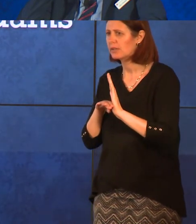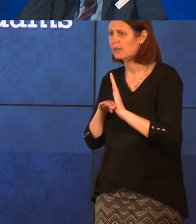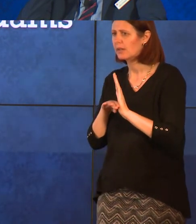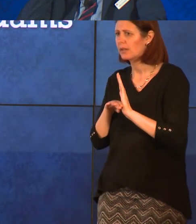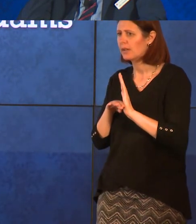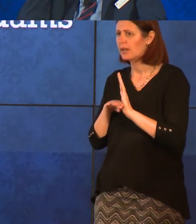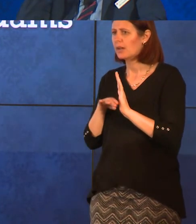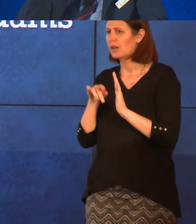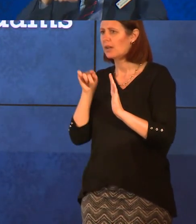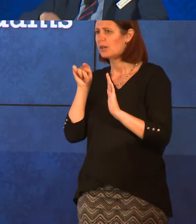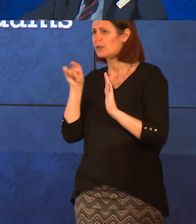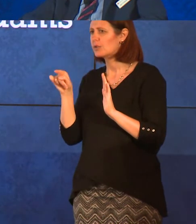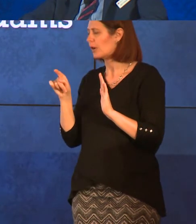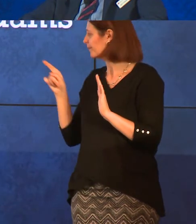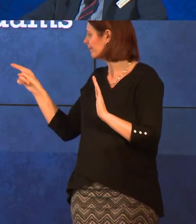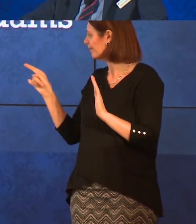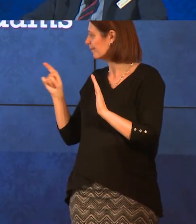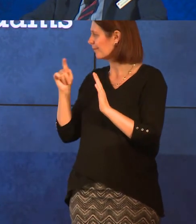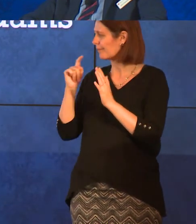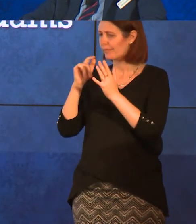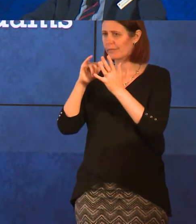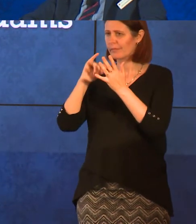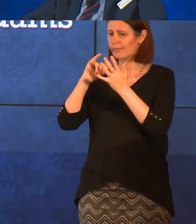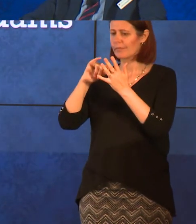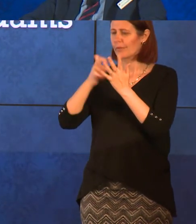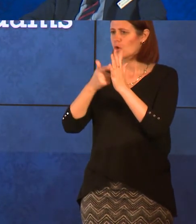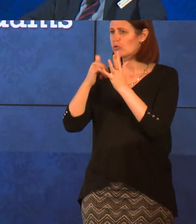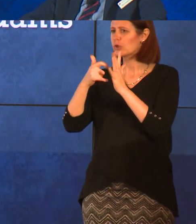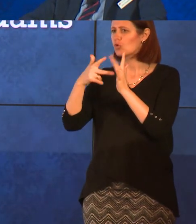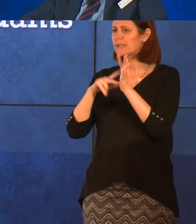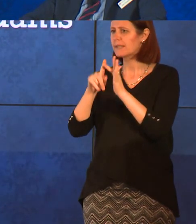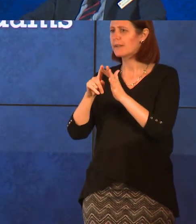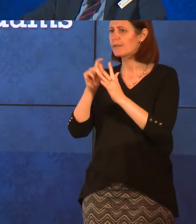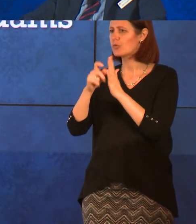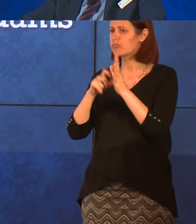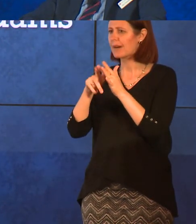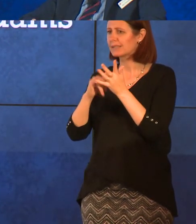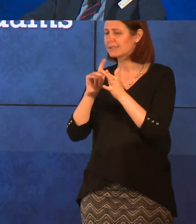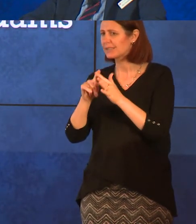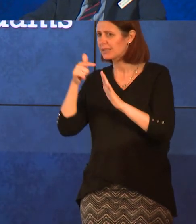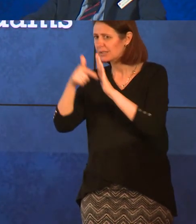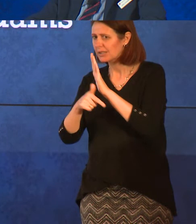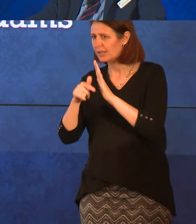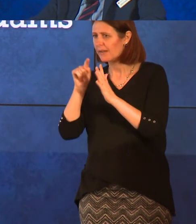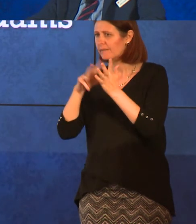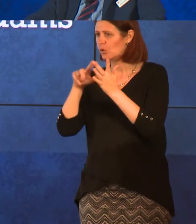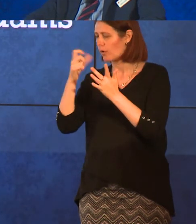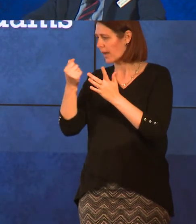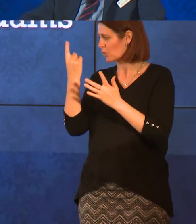Commission? So restrictive practices, it's now a complex amalgam. Victoria's got one of